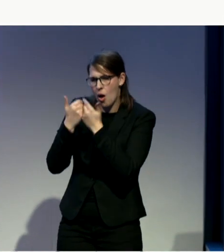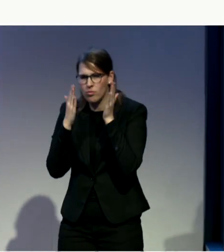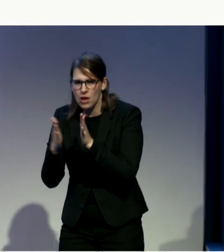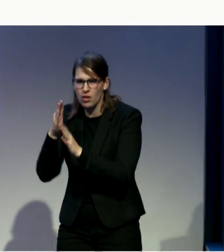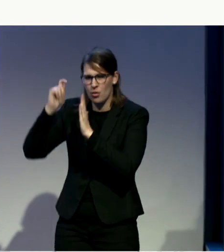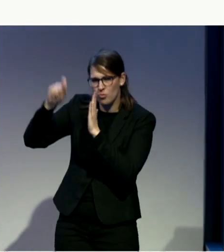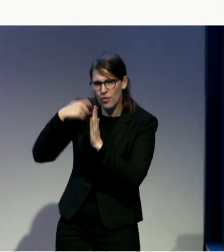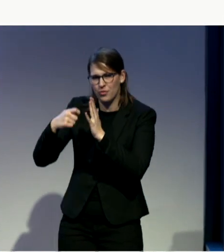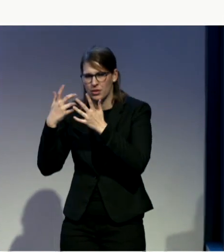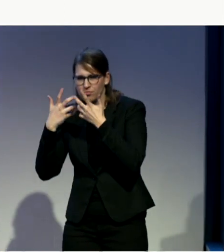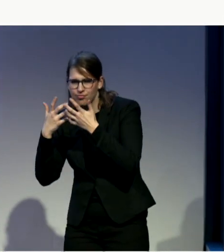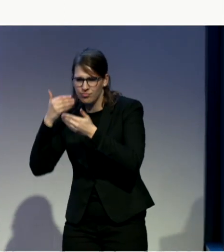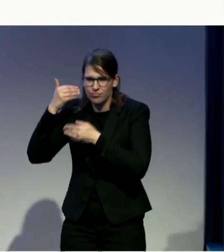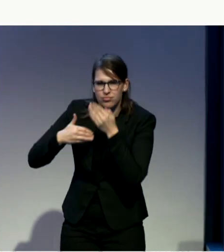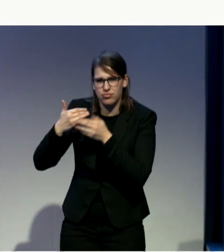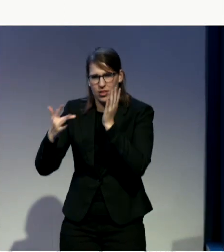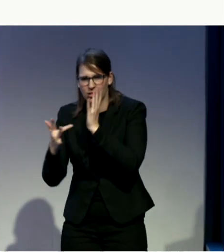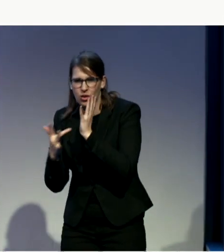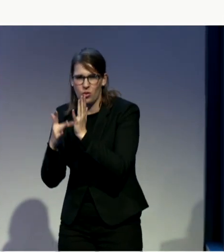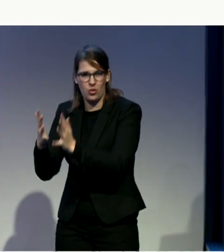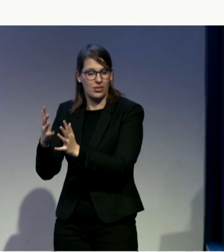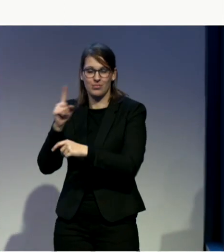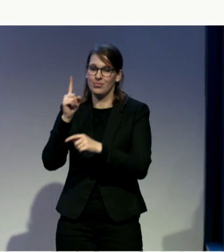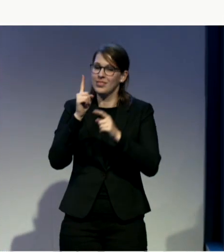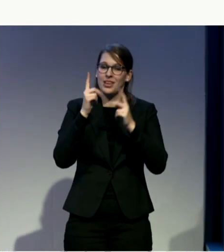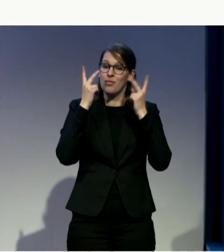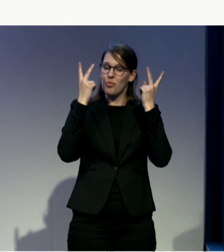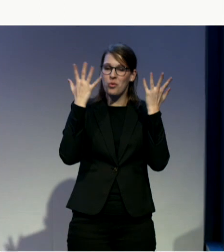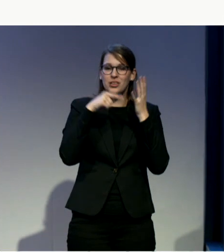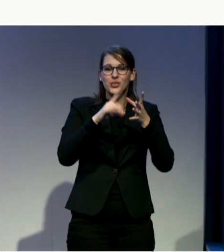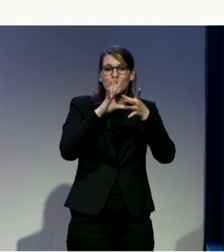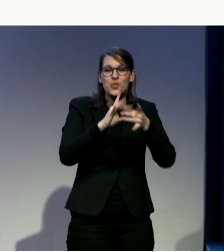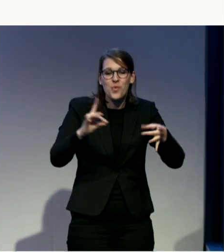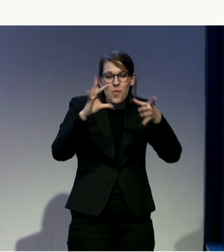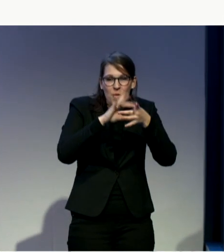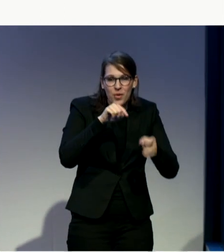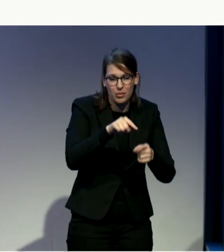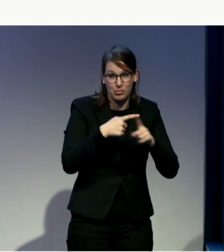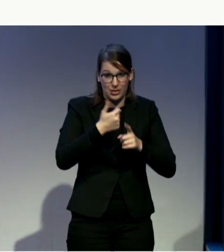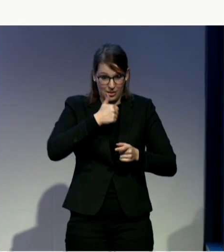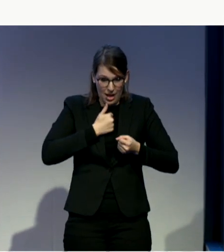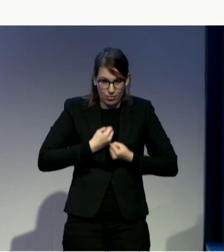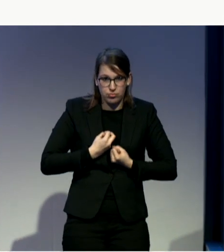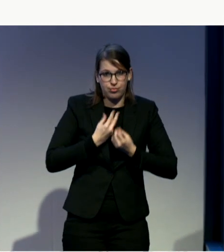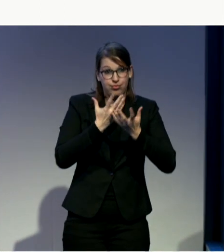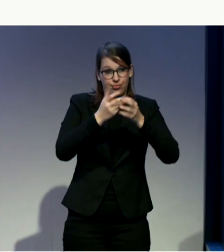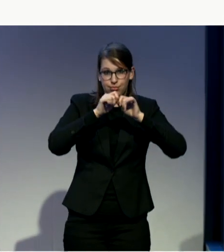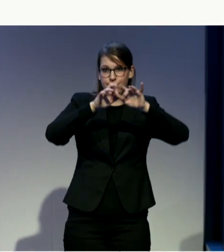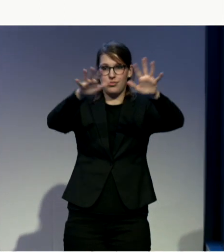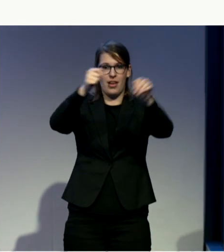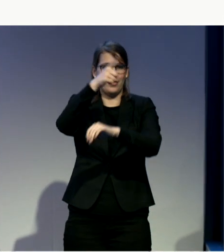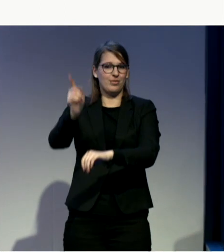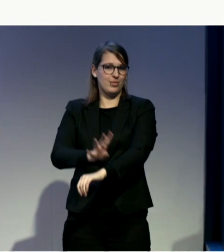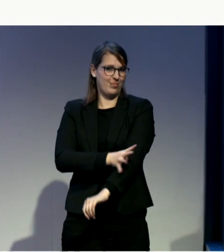to be stories in first person. Thank you. So I also got to choose a